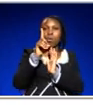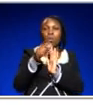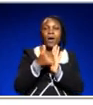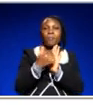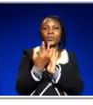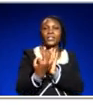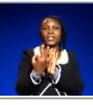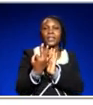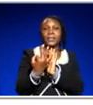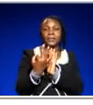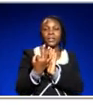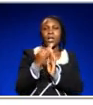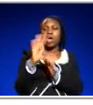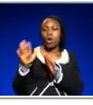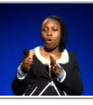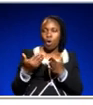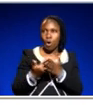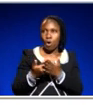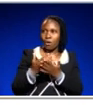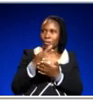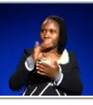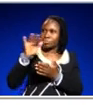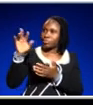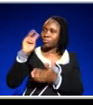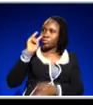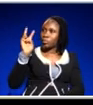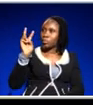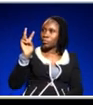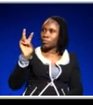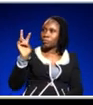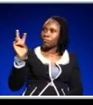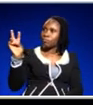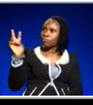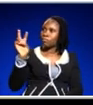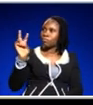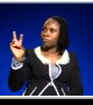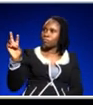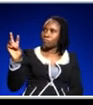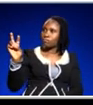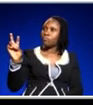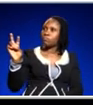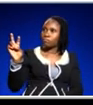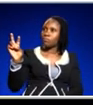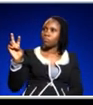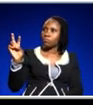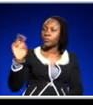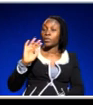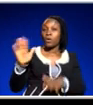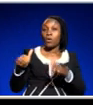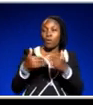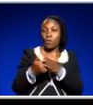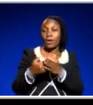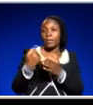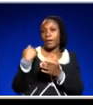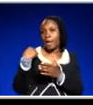1.3. So all those numbers in the category of rational numbers. If you look at those numbers,